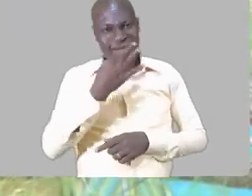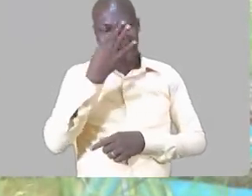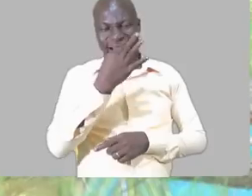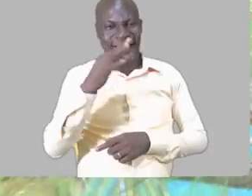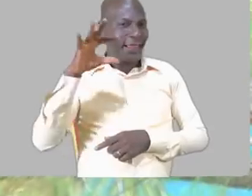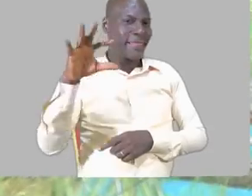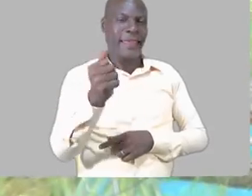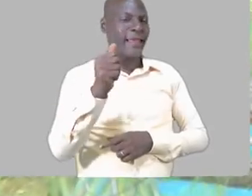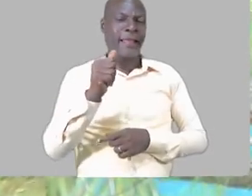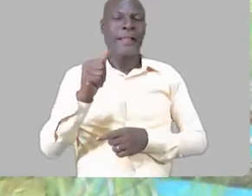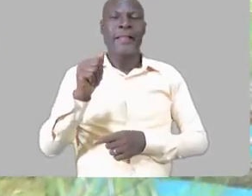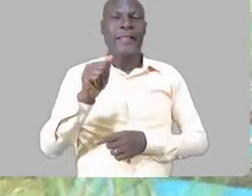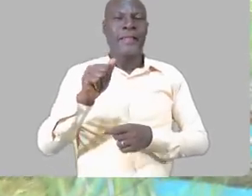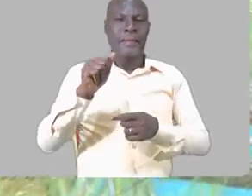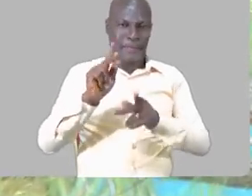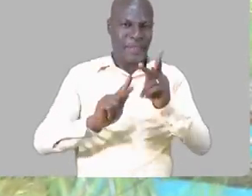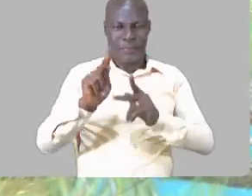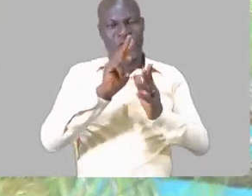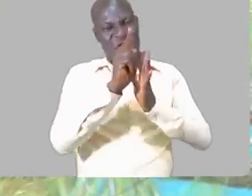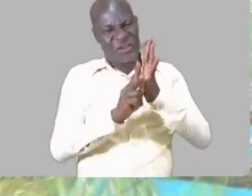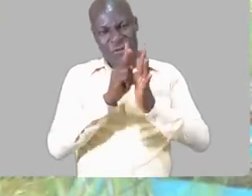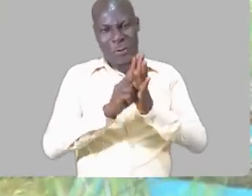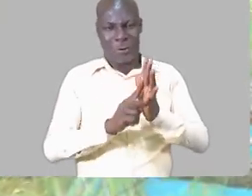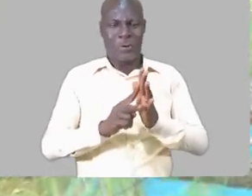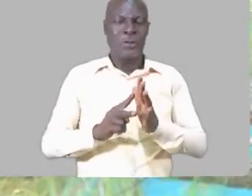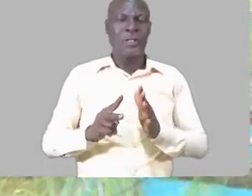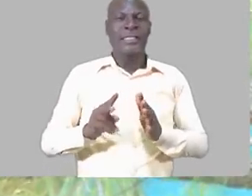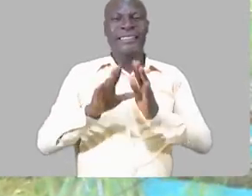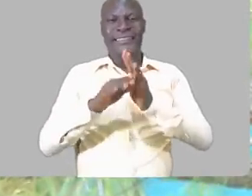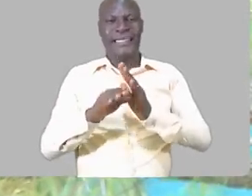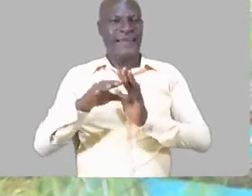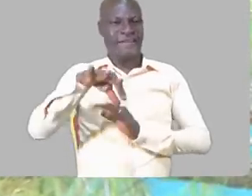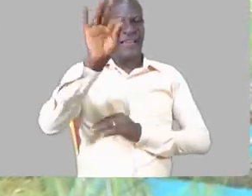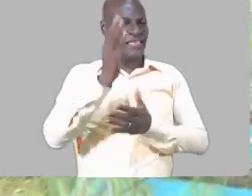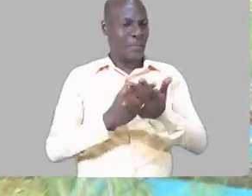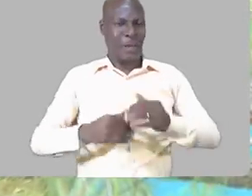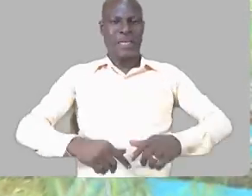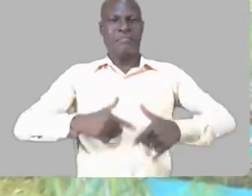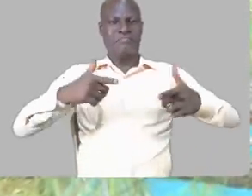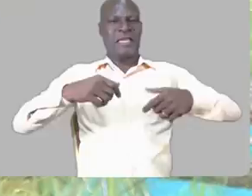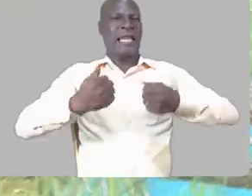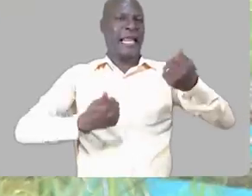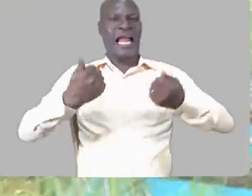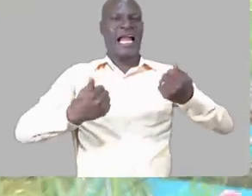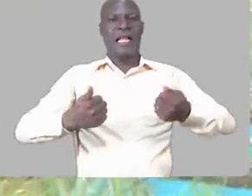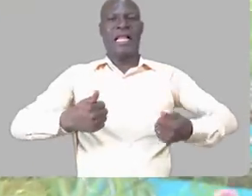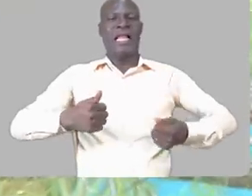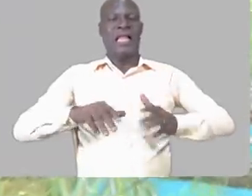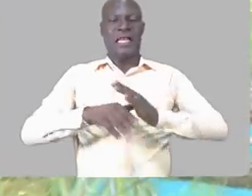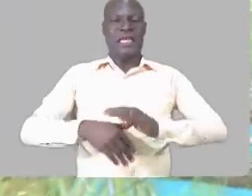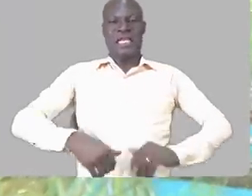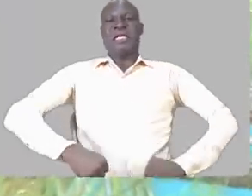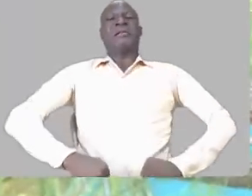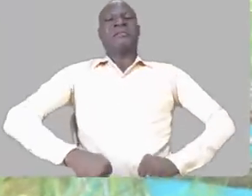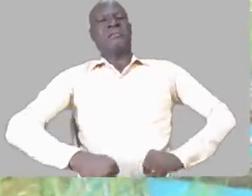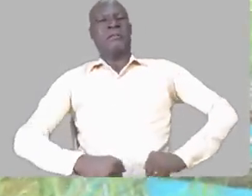jeje sa music video mpo ene wo mo beya age so ko pe obi ni Range Rover ene wo gina ho a wo se no che se wa ye